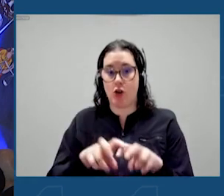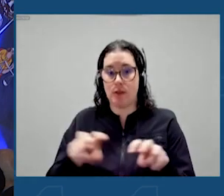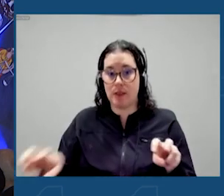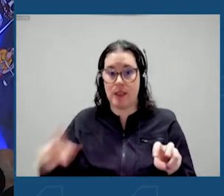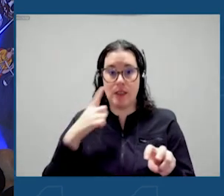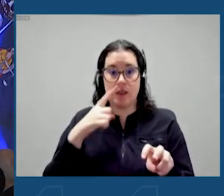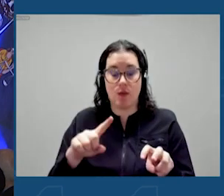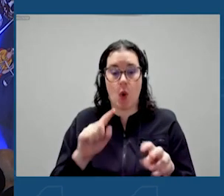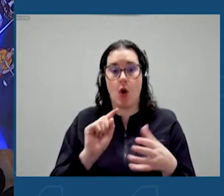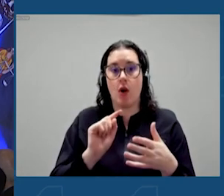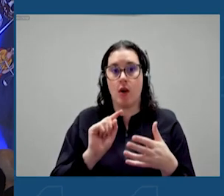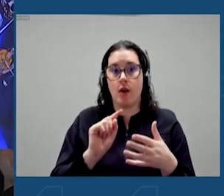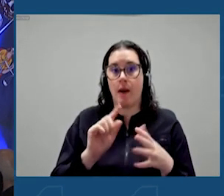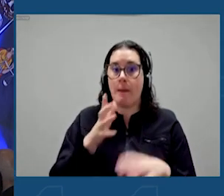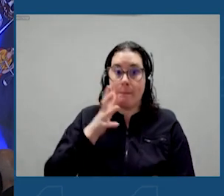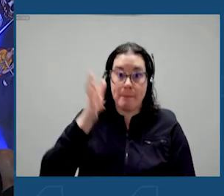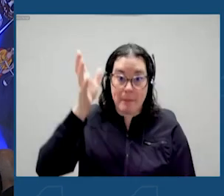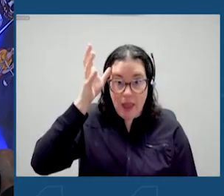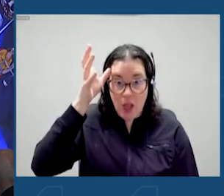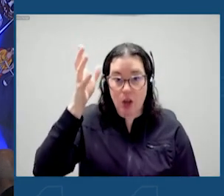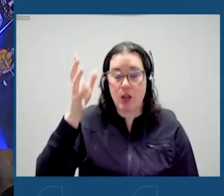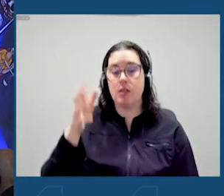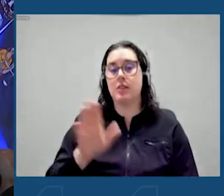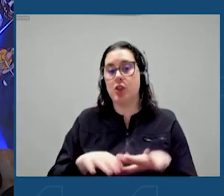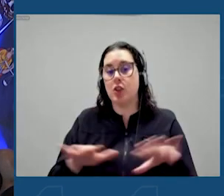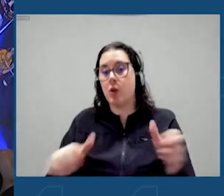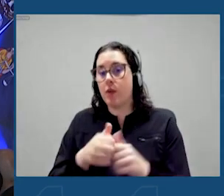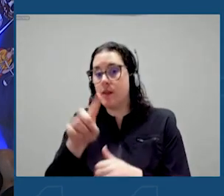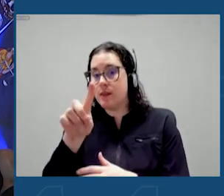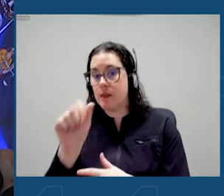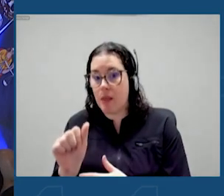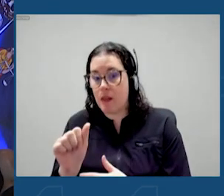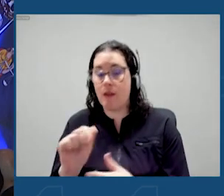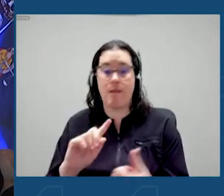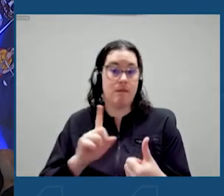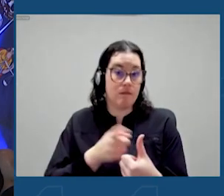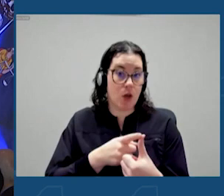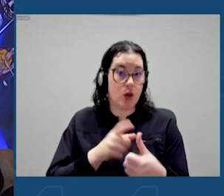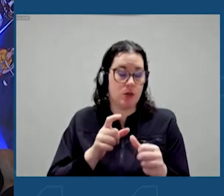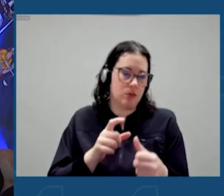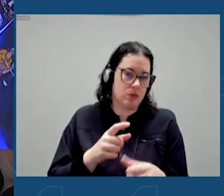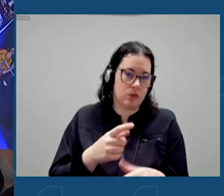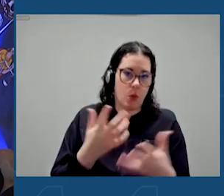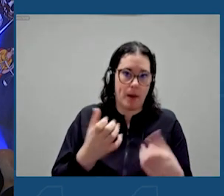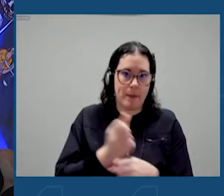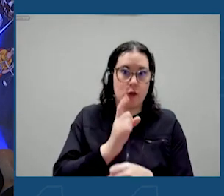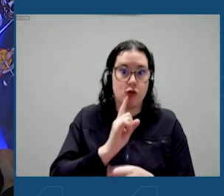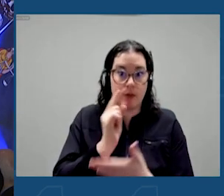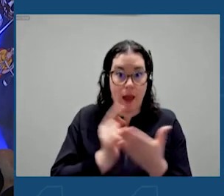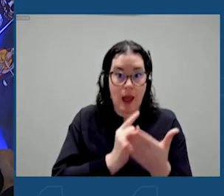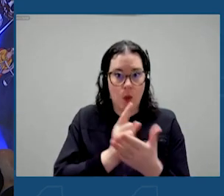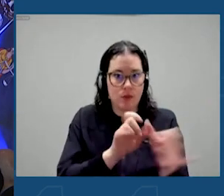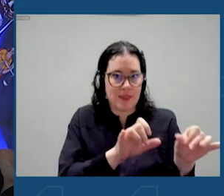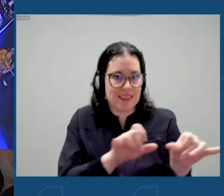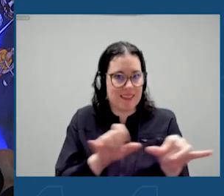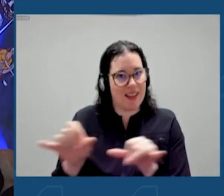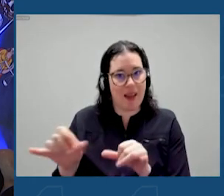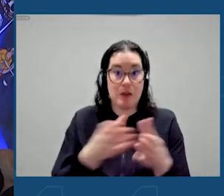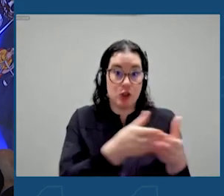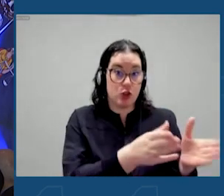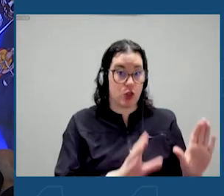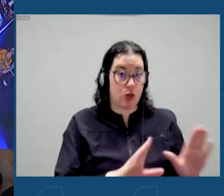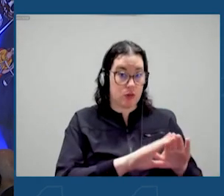those parents with children with disabilities, number one, we made sure the hours were the same for the general